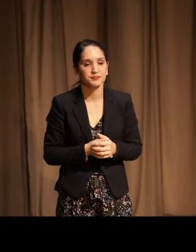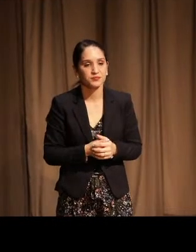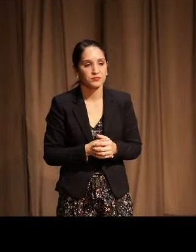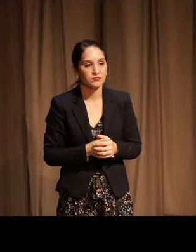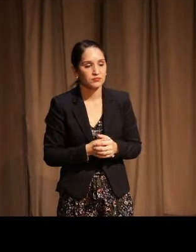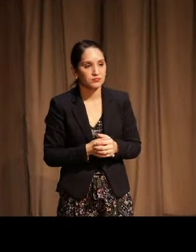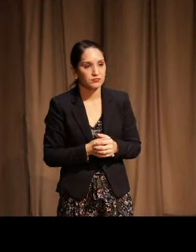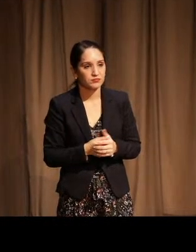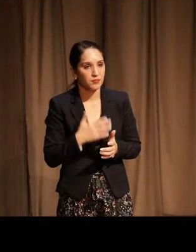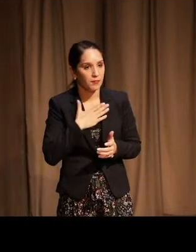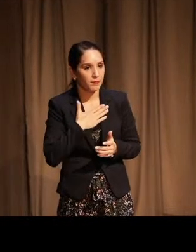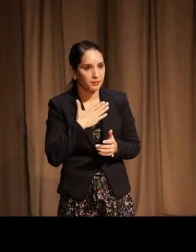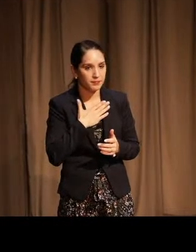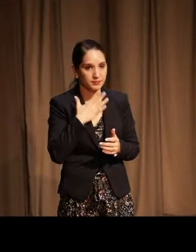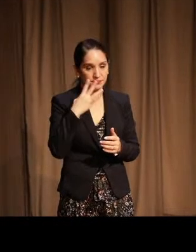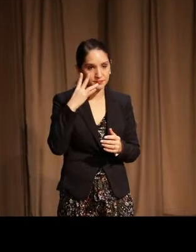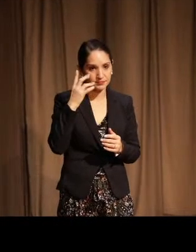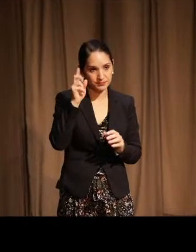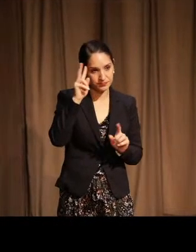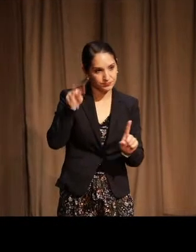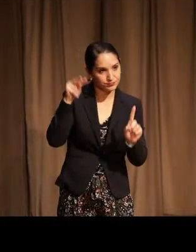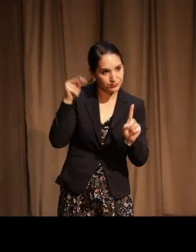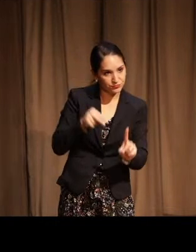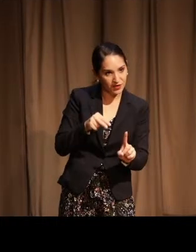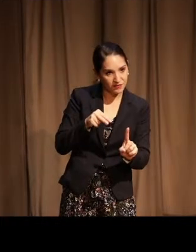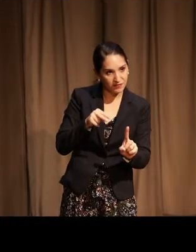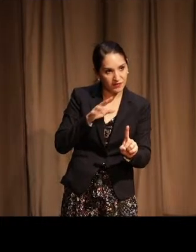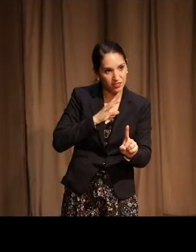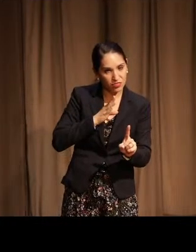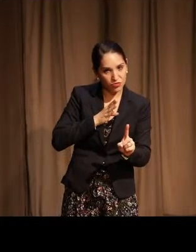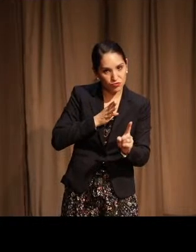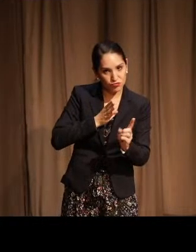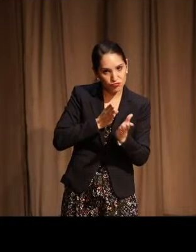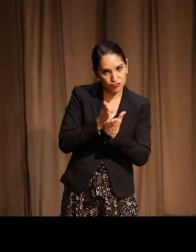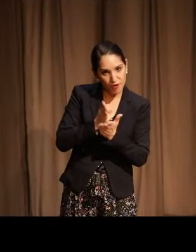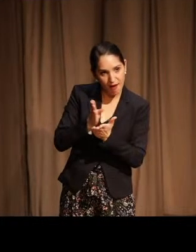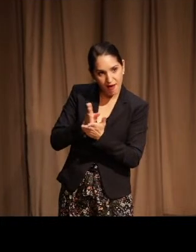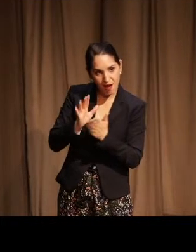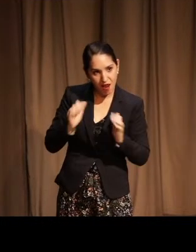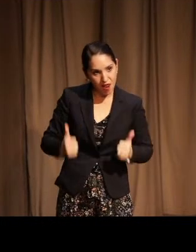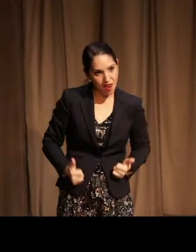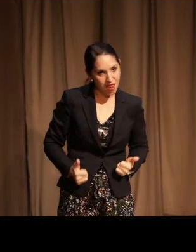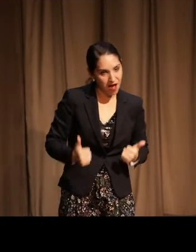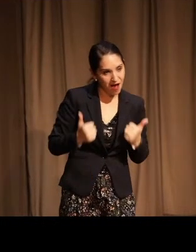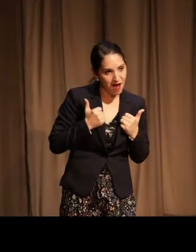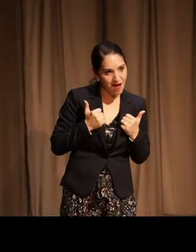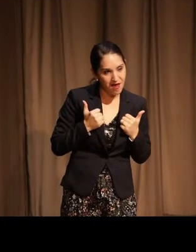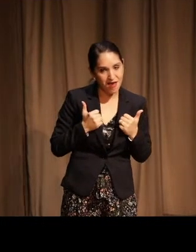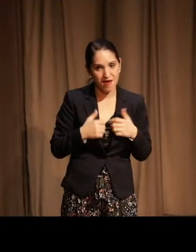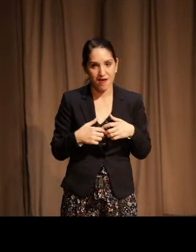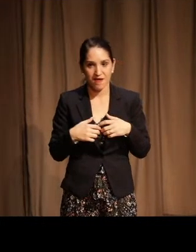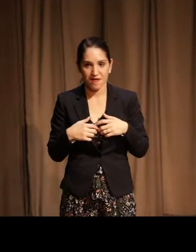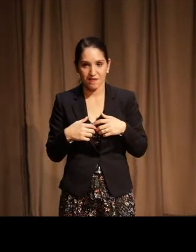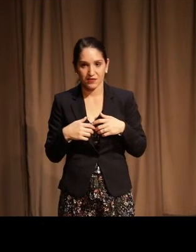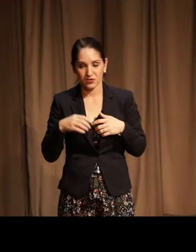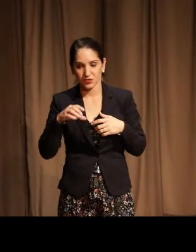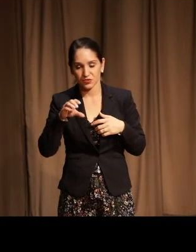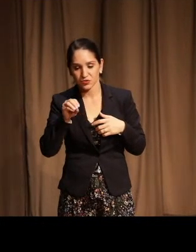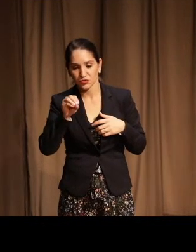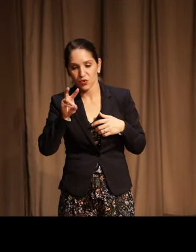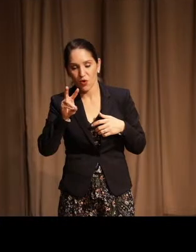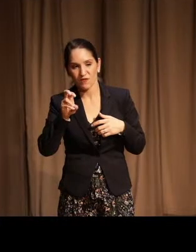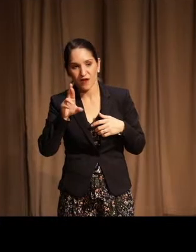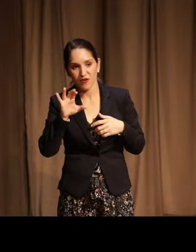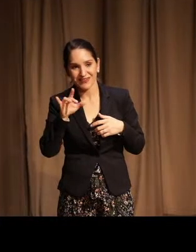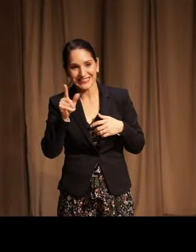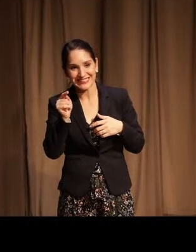In my perspective, these dreams is about the rights of life, the popular sovereignty, and above all, the